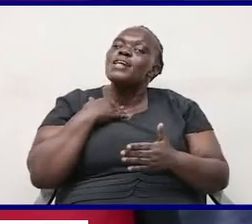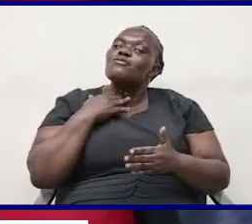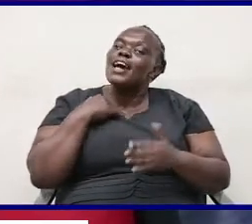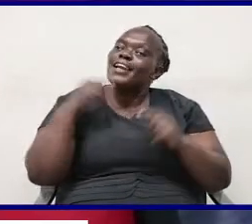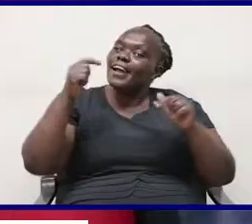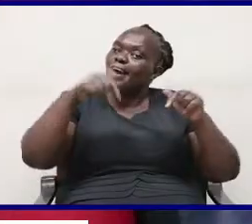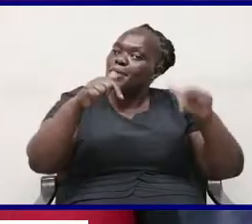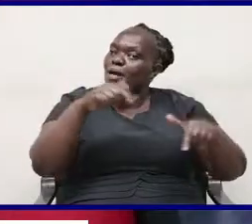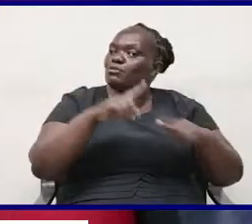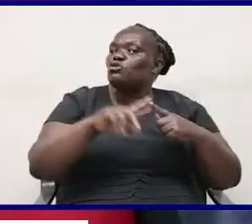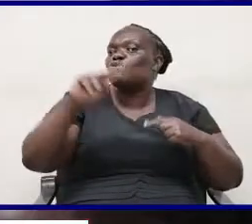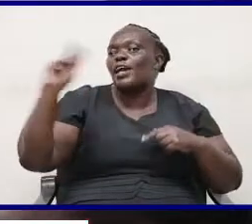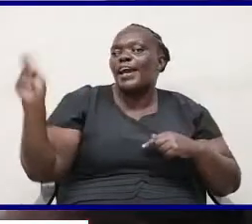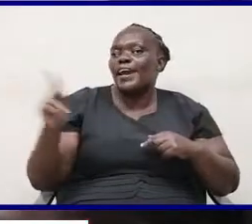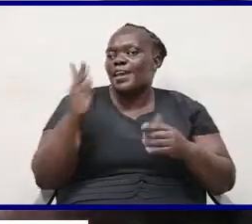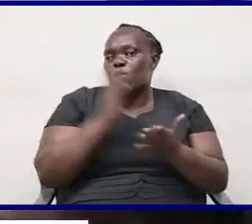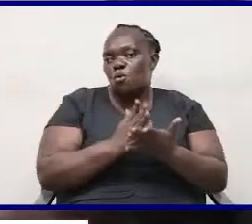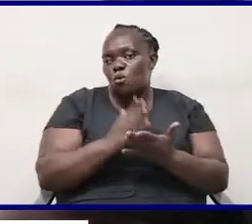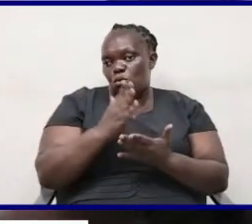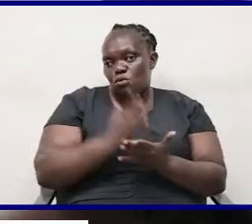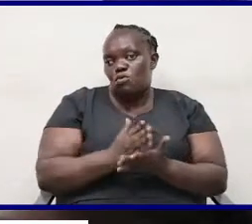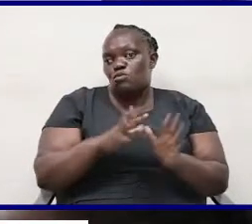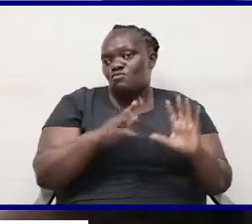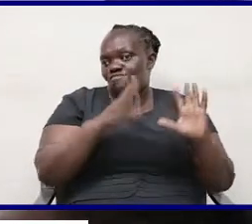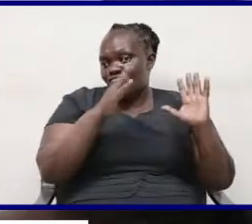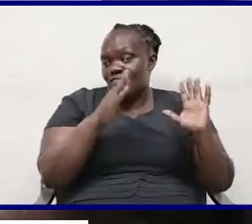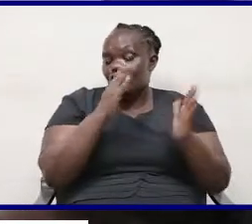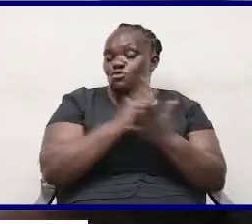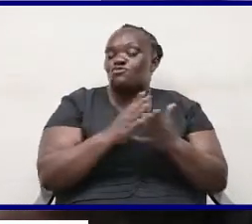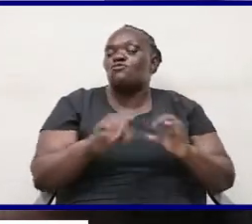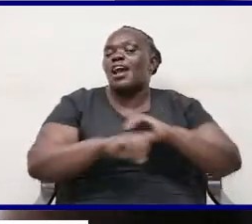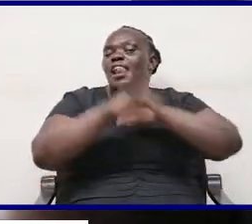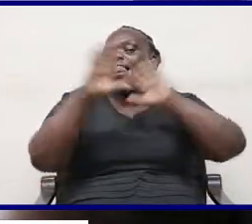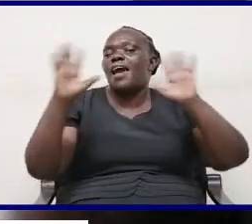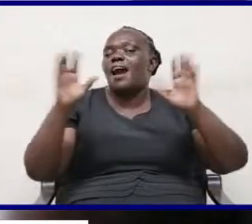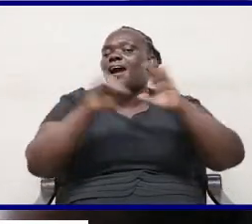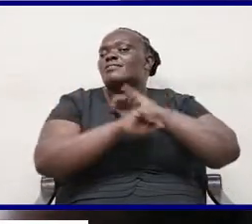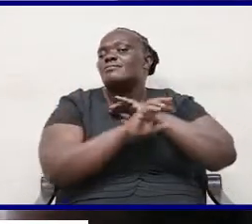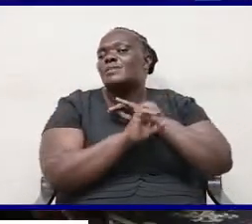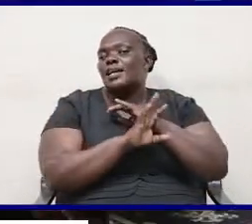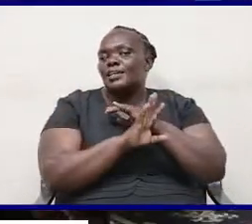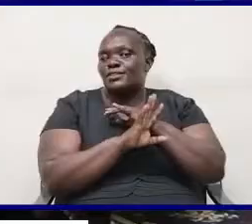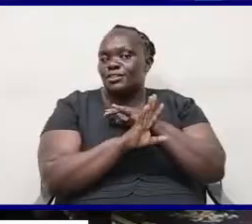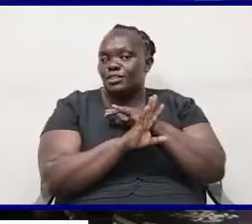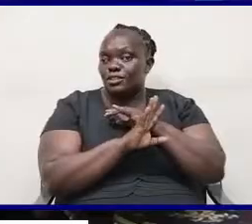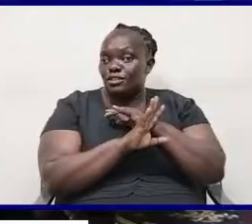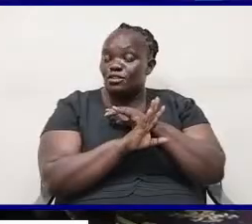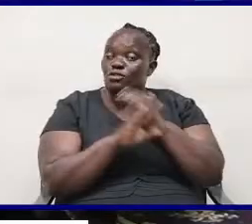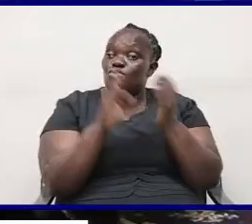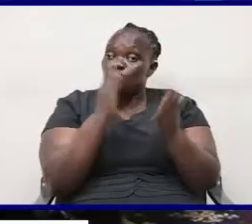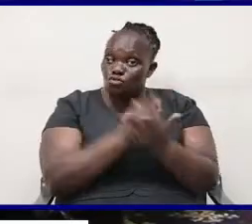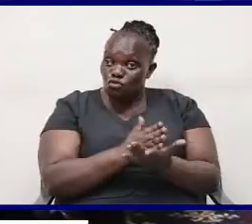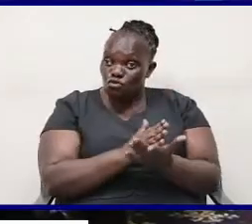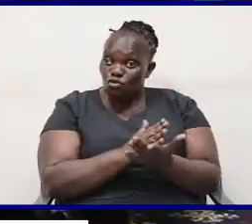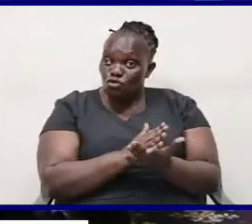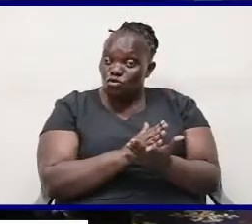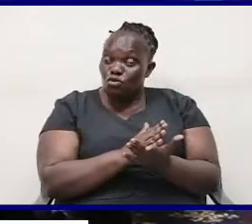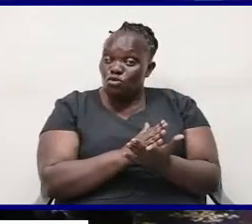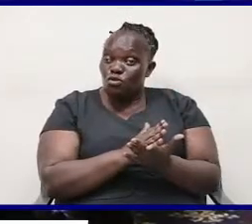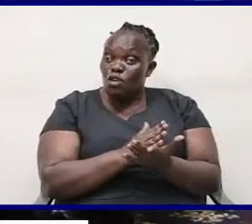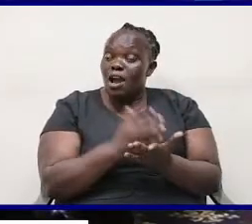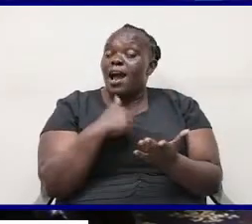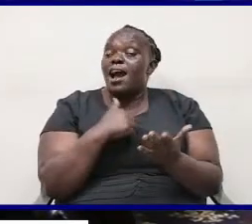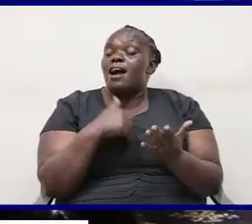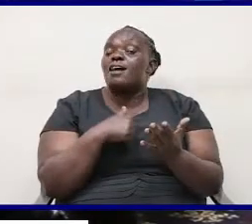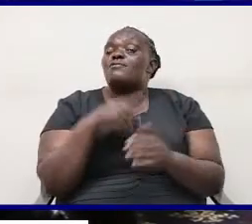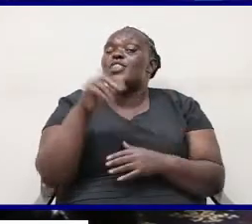Kenya. Makofi. So that's a clear testament of the fact that we actually